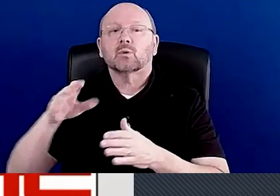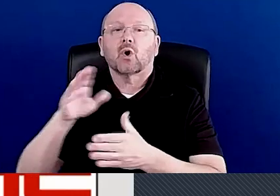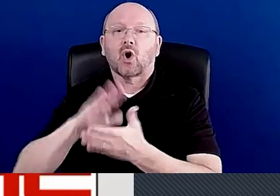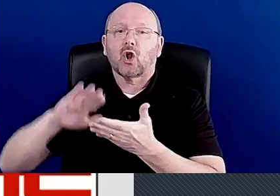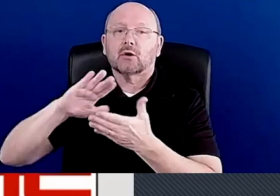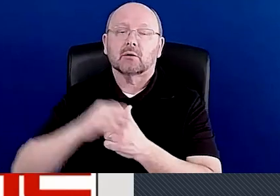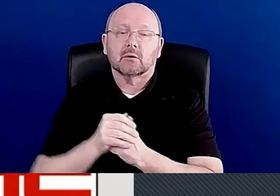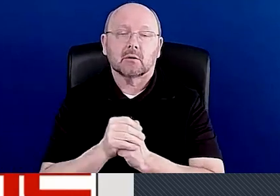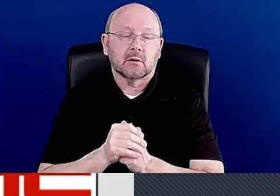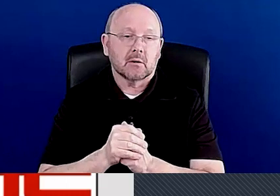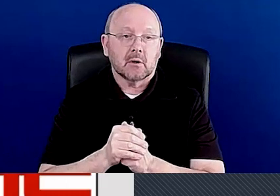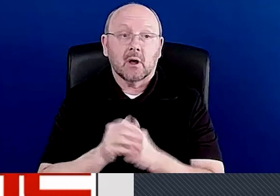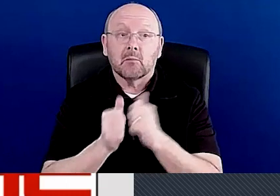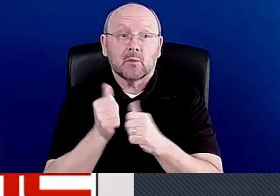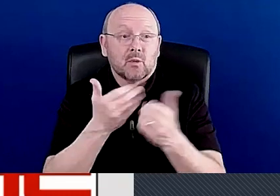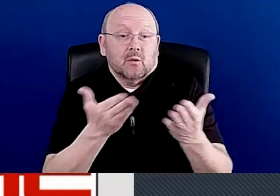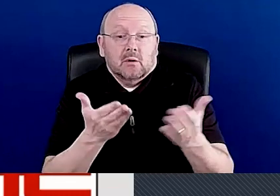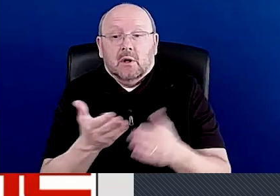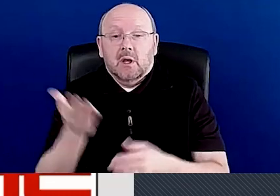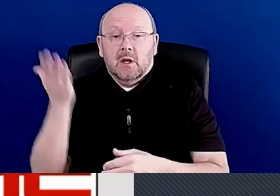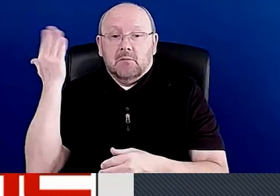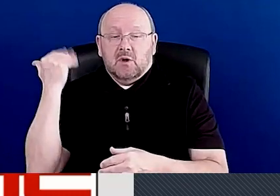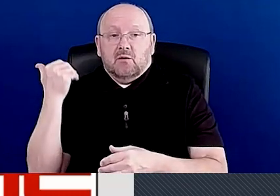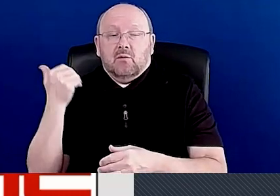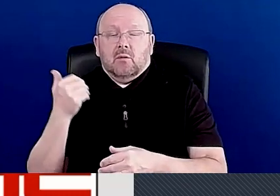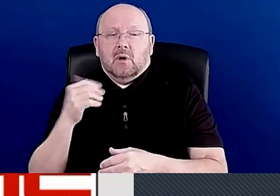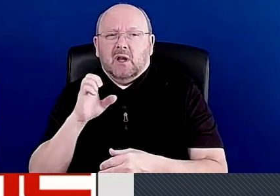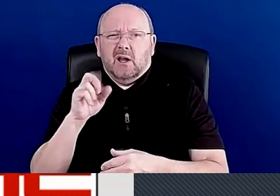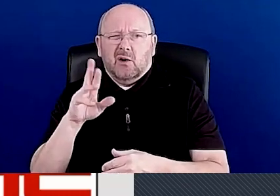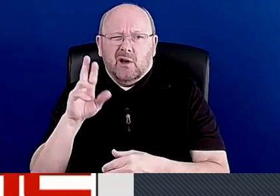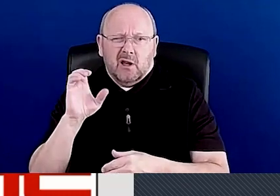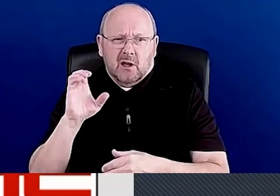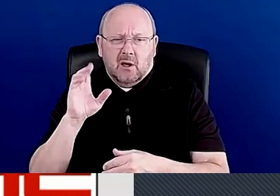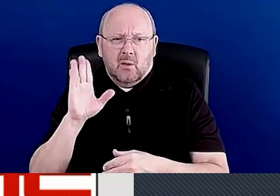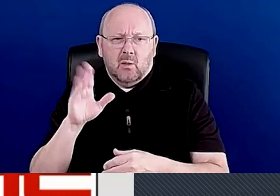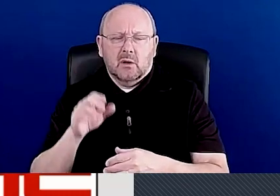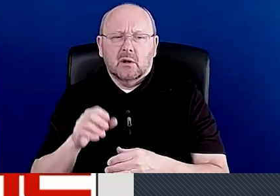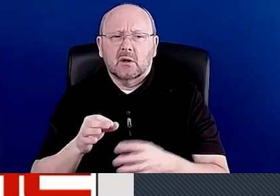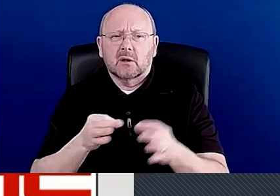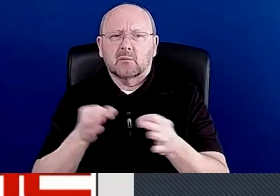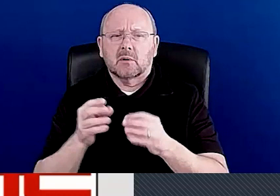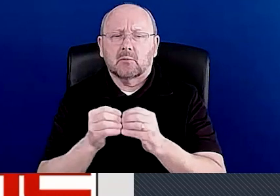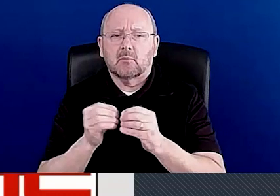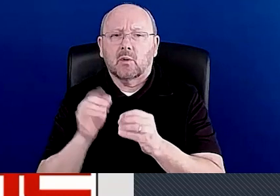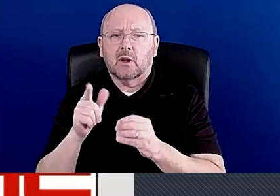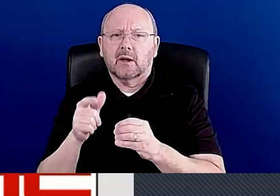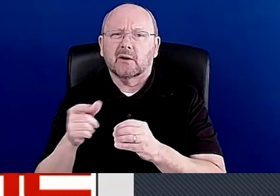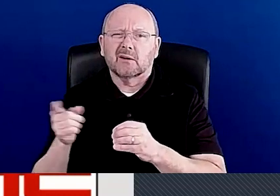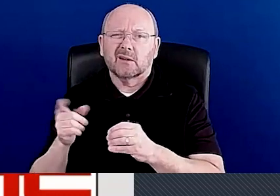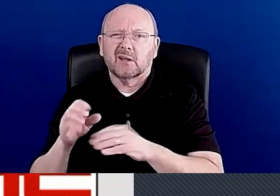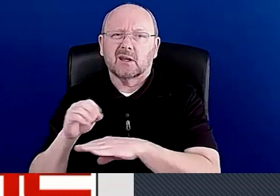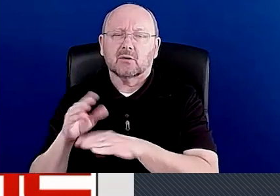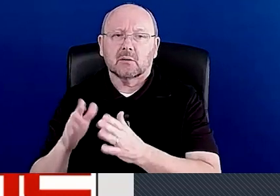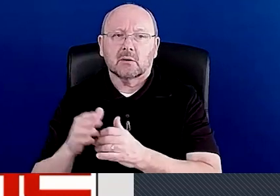folks that perhaps in the past, and Eric will speak more to this from a counseling viewpoint, but maybe had a